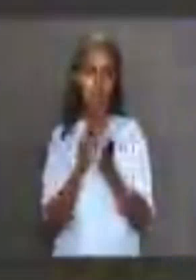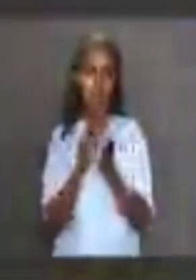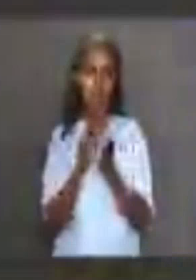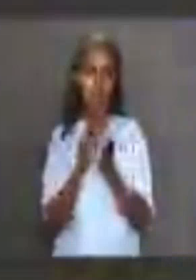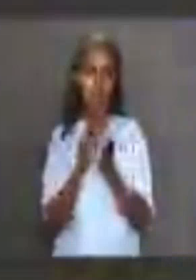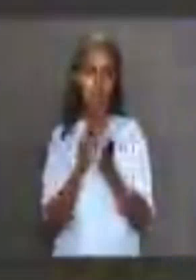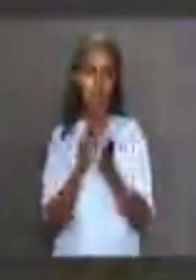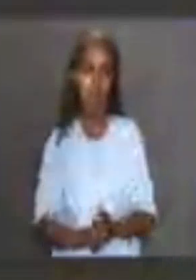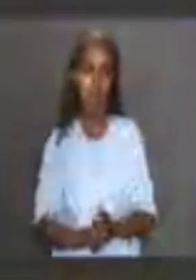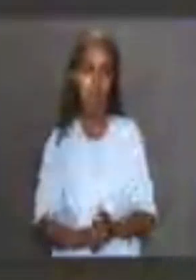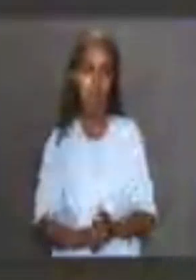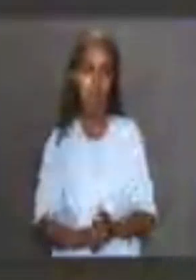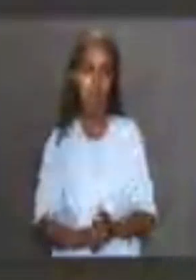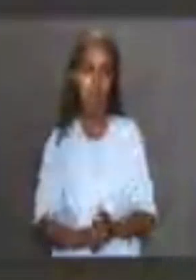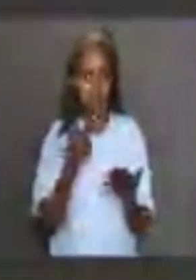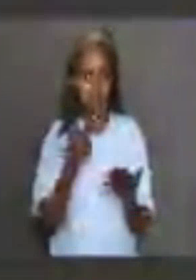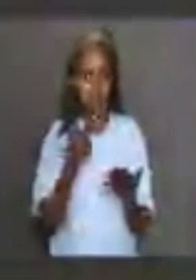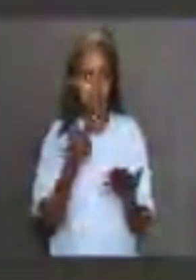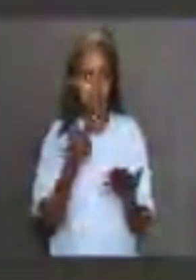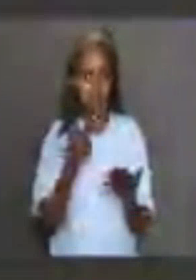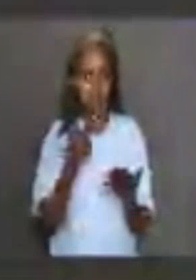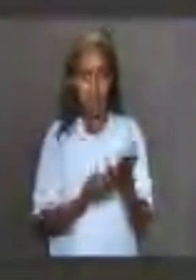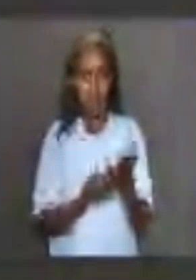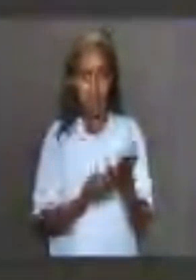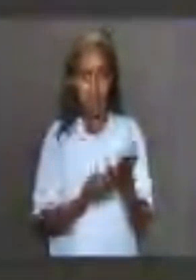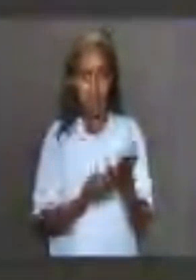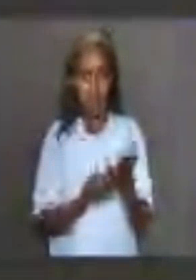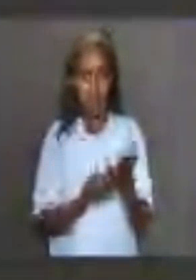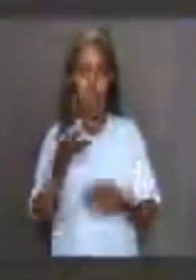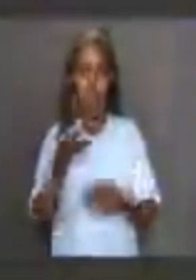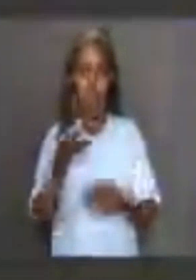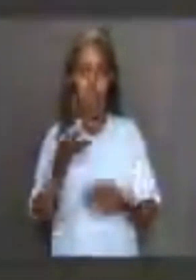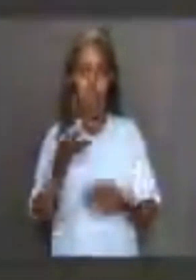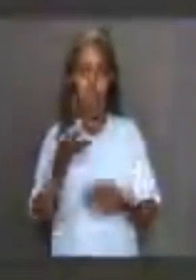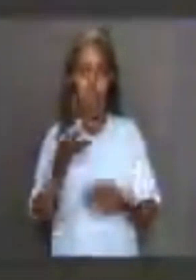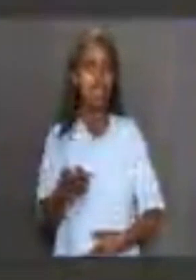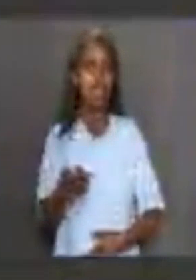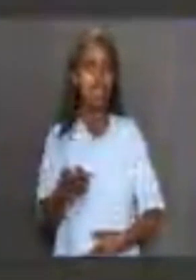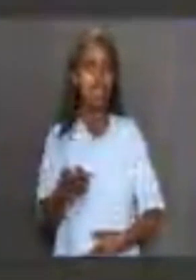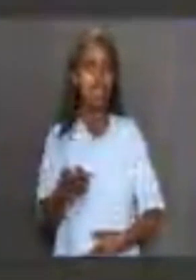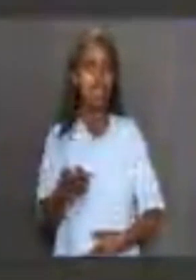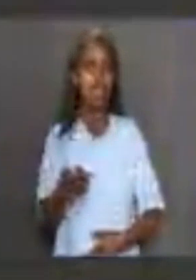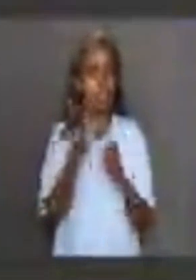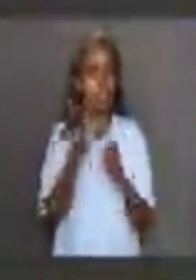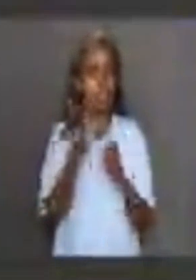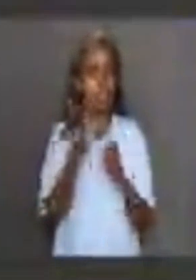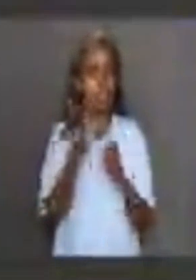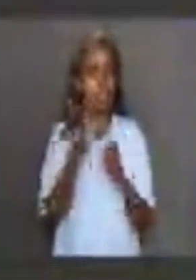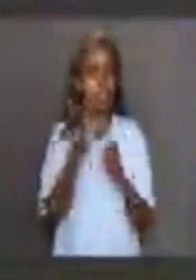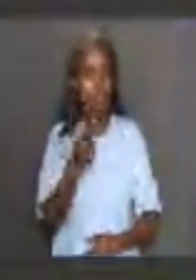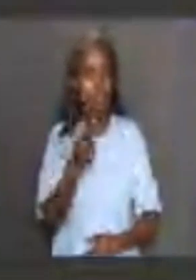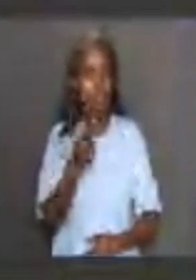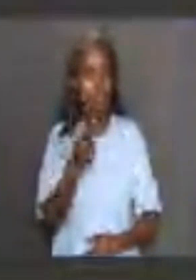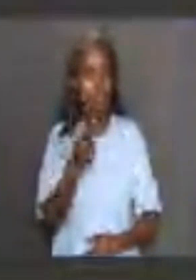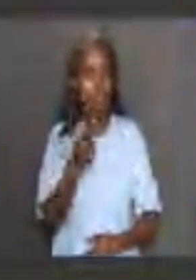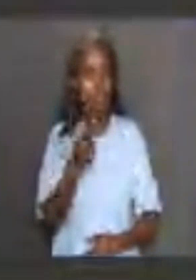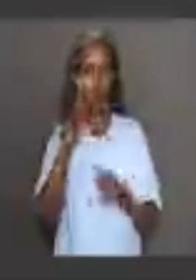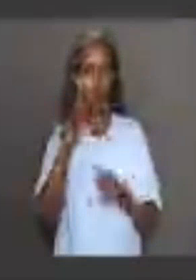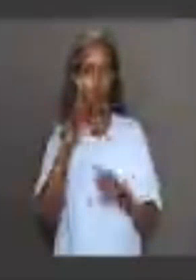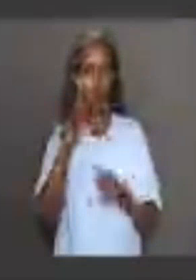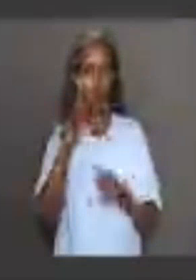This is often expressed by saying that there exists a one-to-one